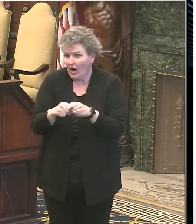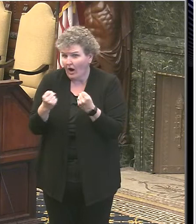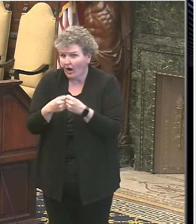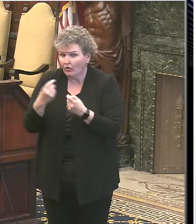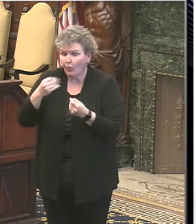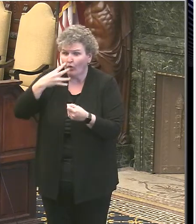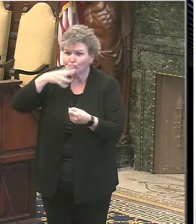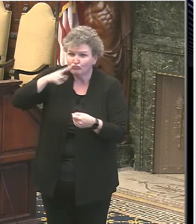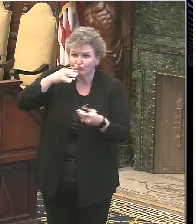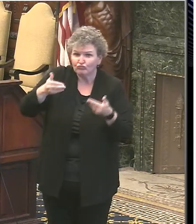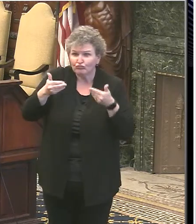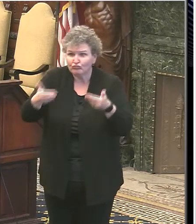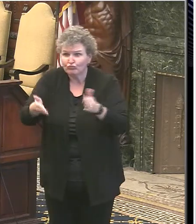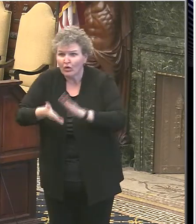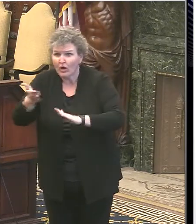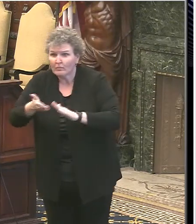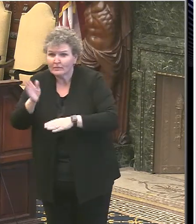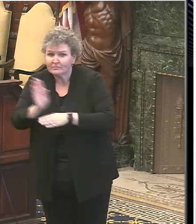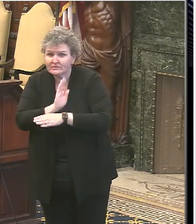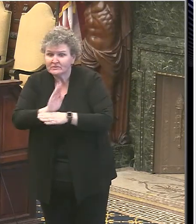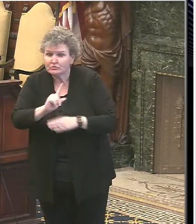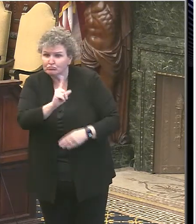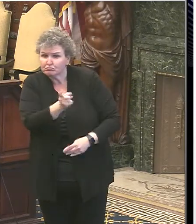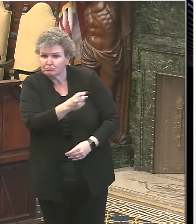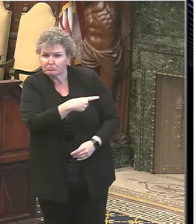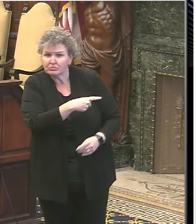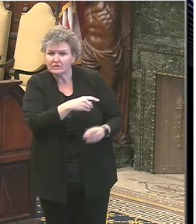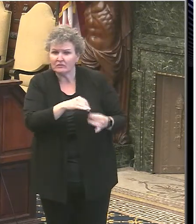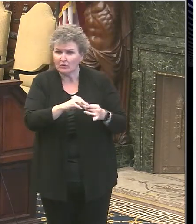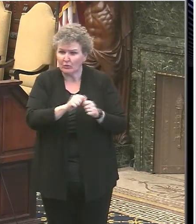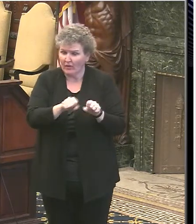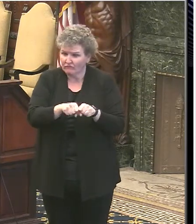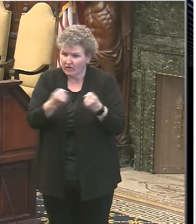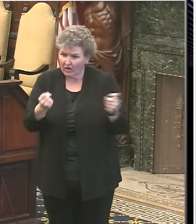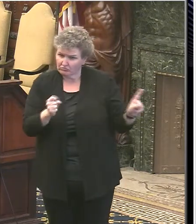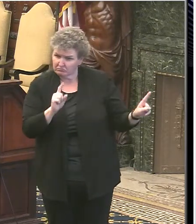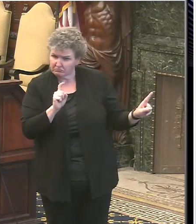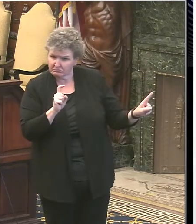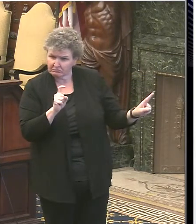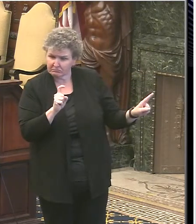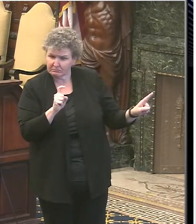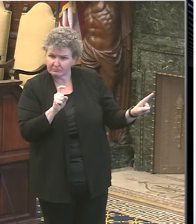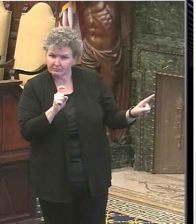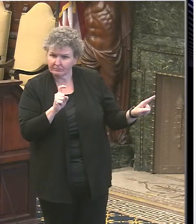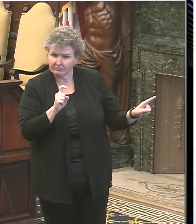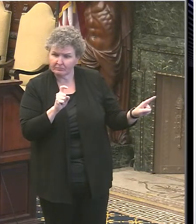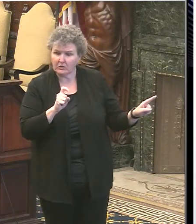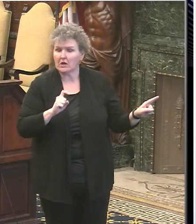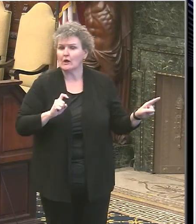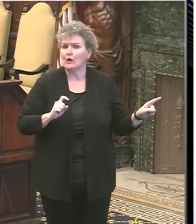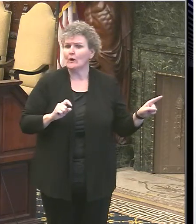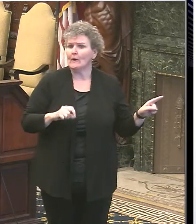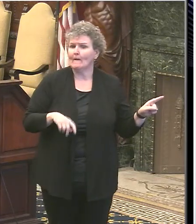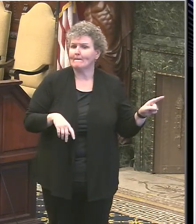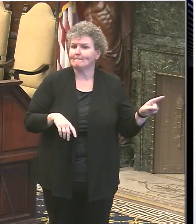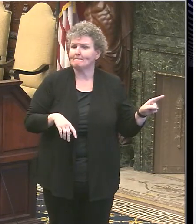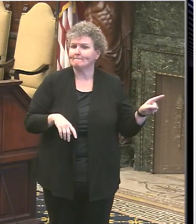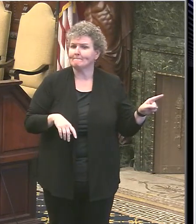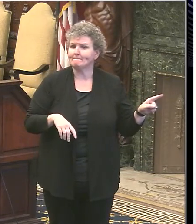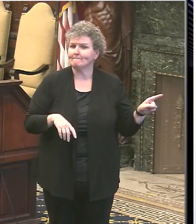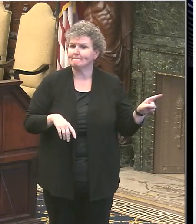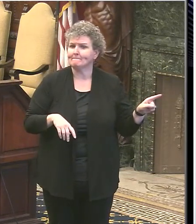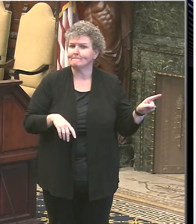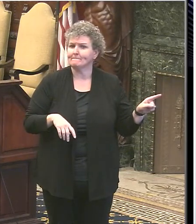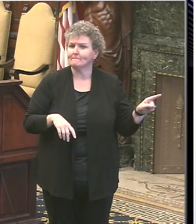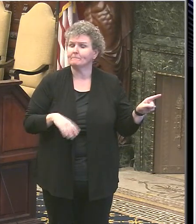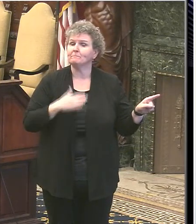or operated against the violation or against the restrictions? Our environmental health team has, on